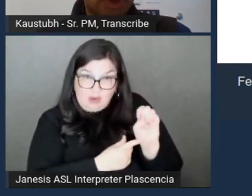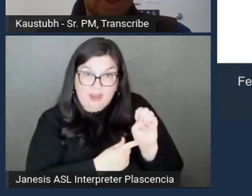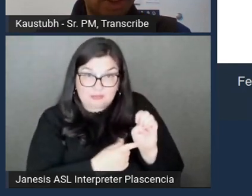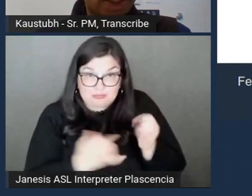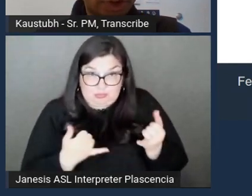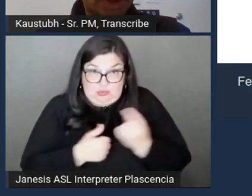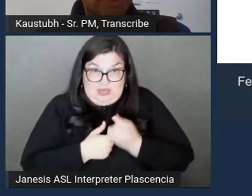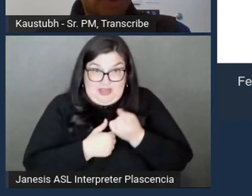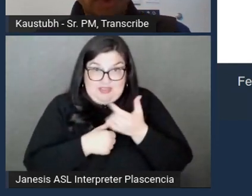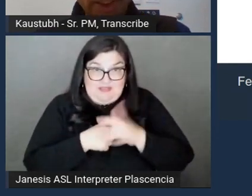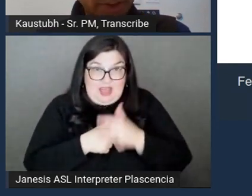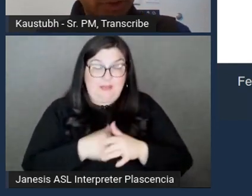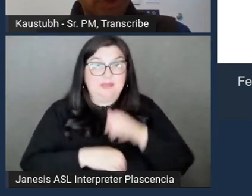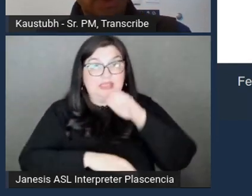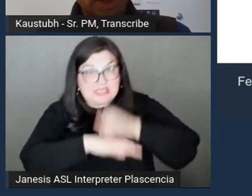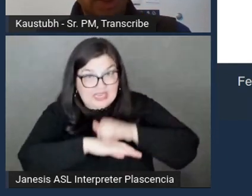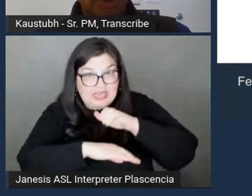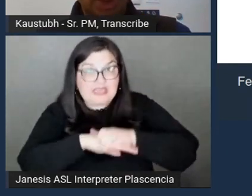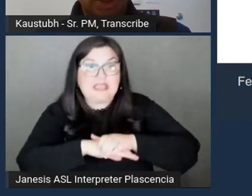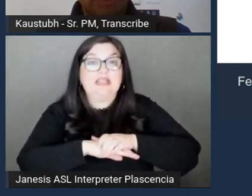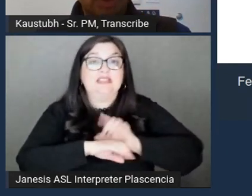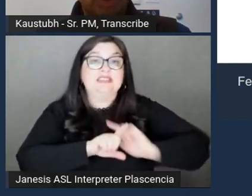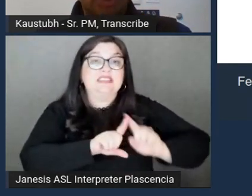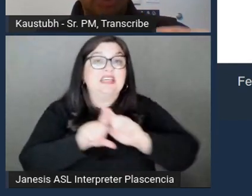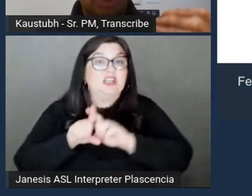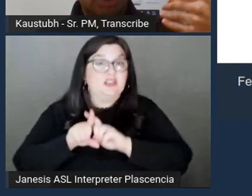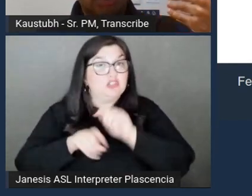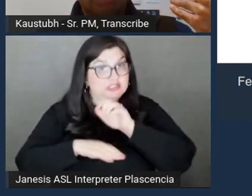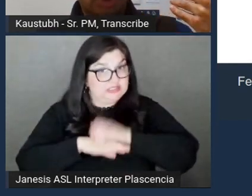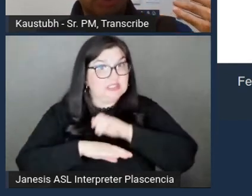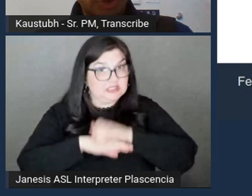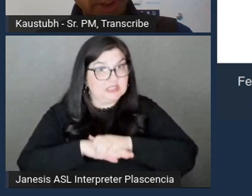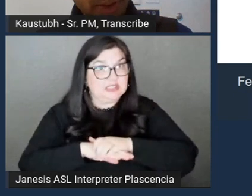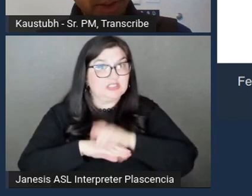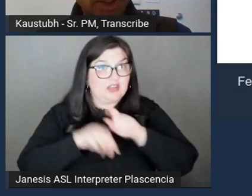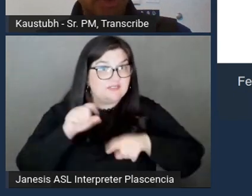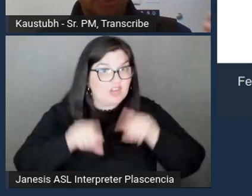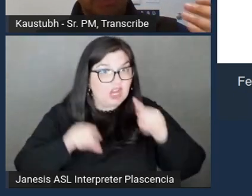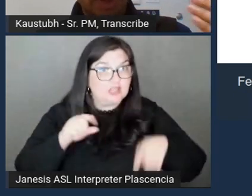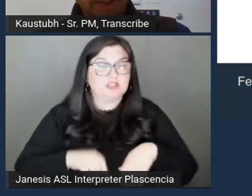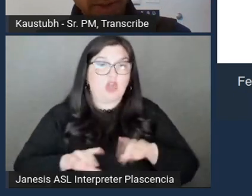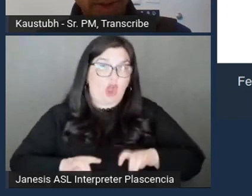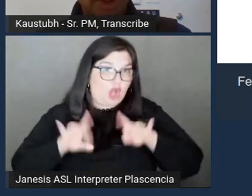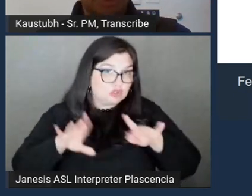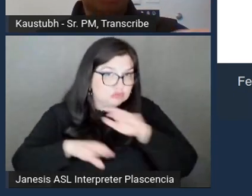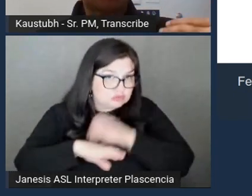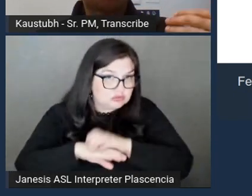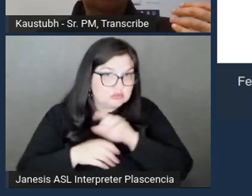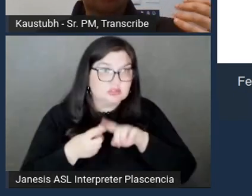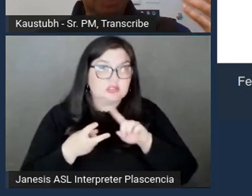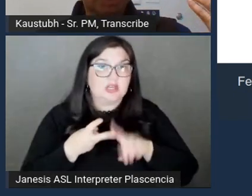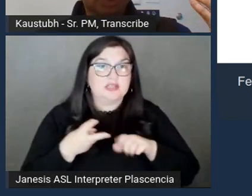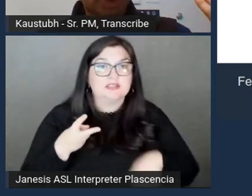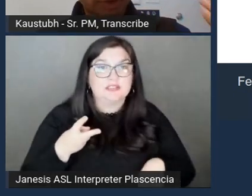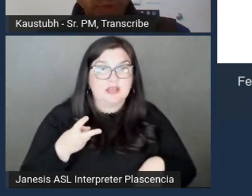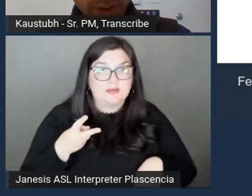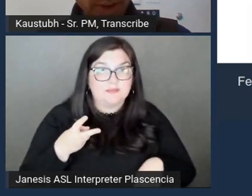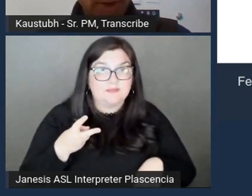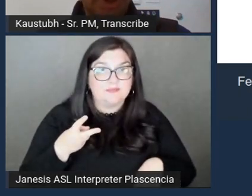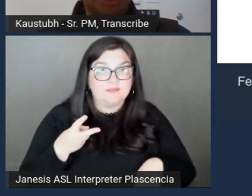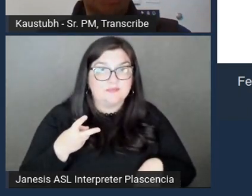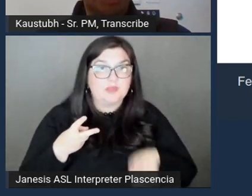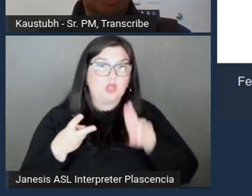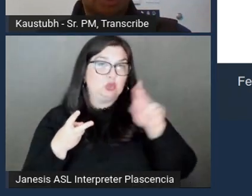have, English, different variations of English. You have, Australian English. You have Indian English. You have